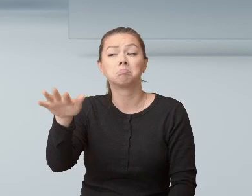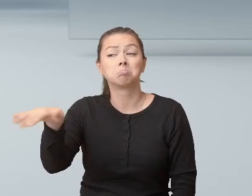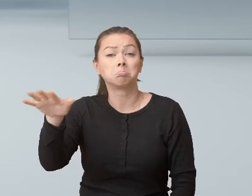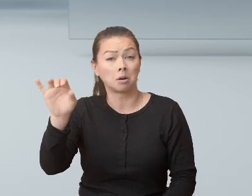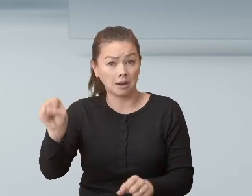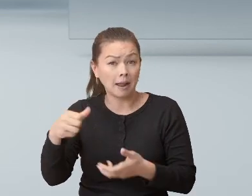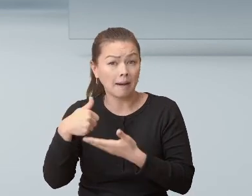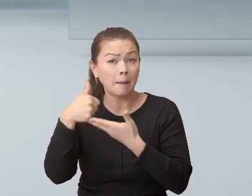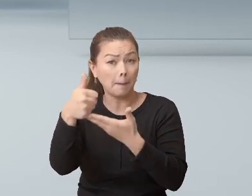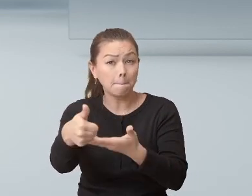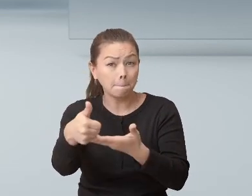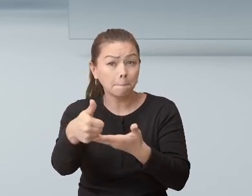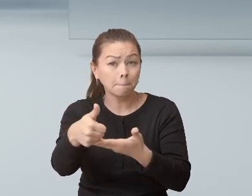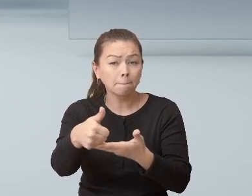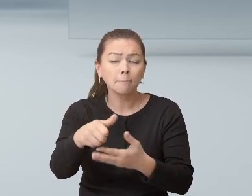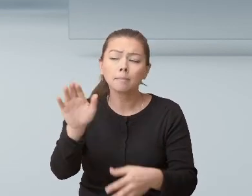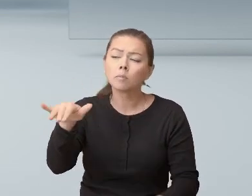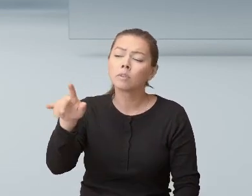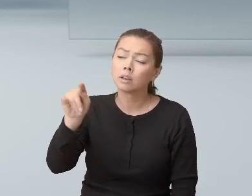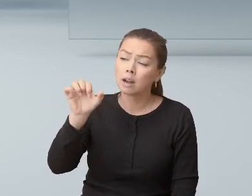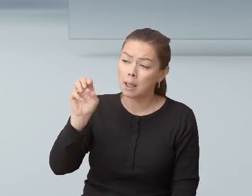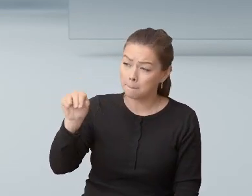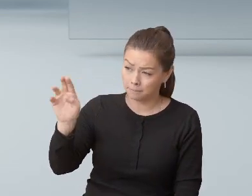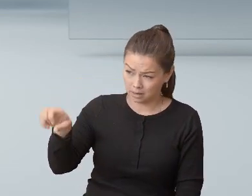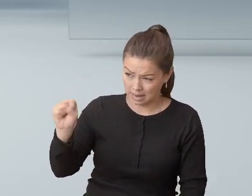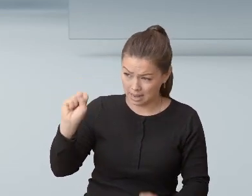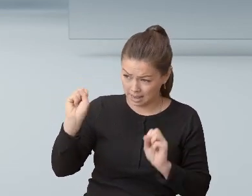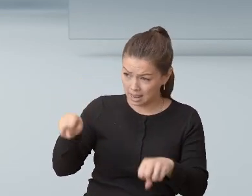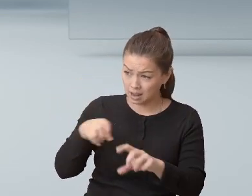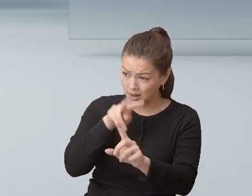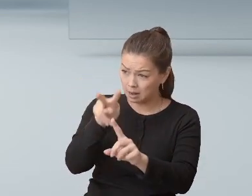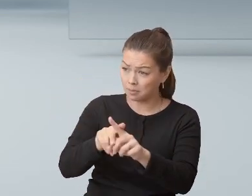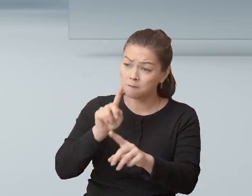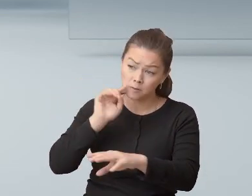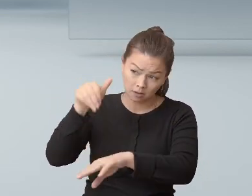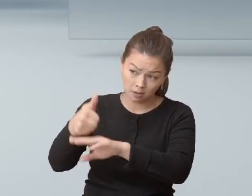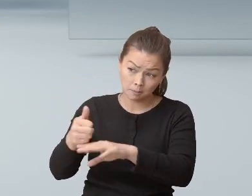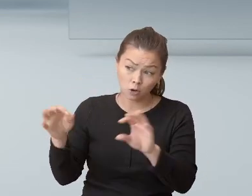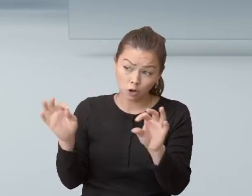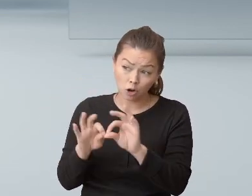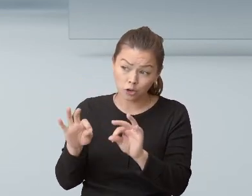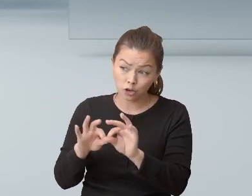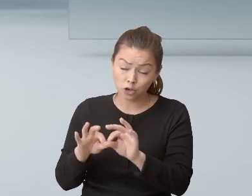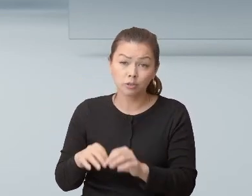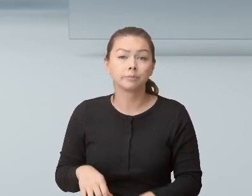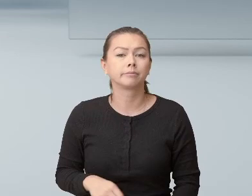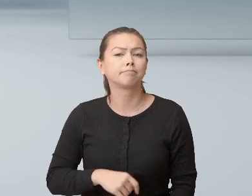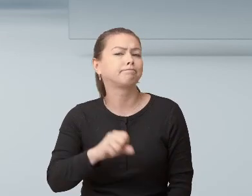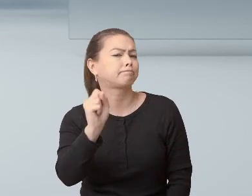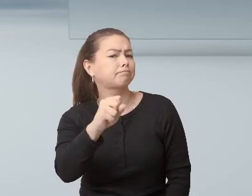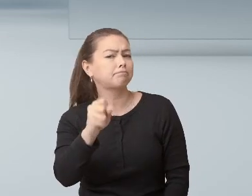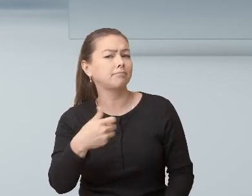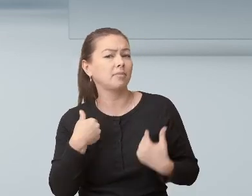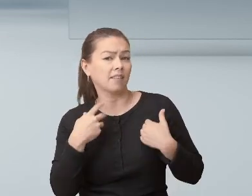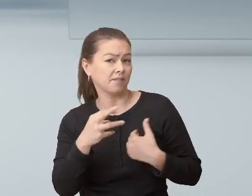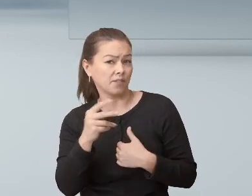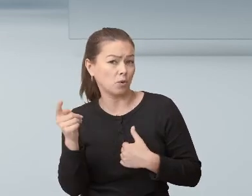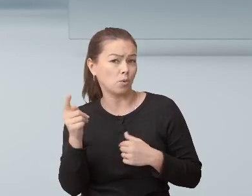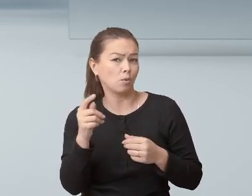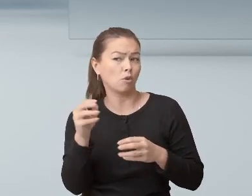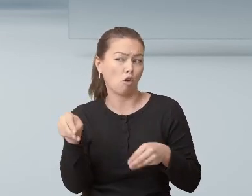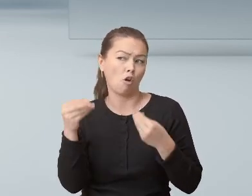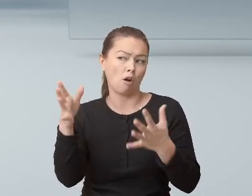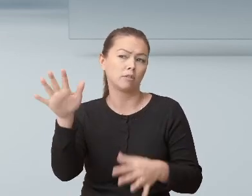can that be applied towards implementation costs? Is that what it's really meant for? Yeah, there's a couple of different offers out there, and these